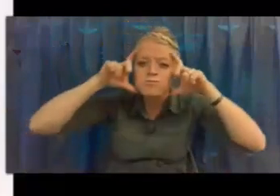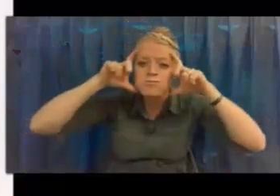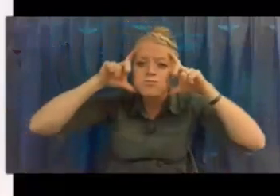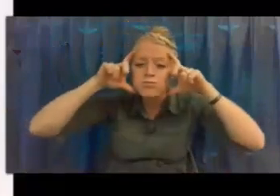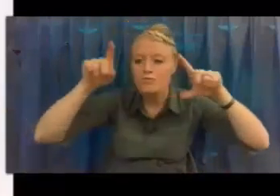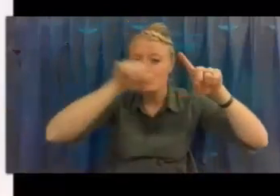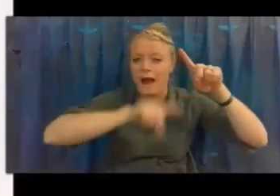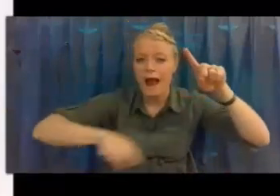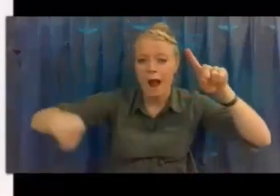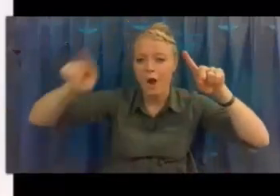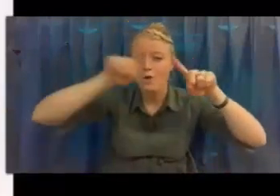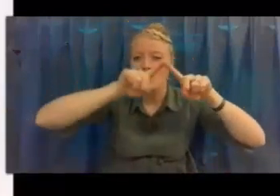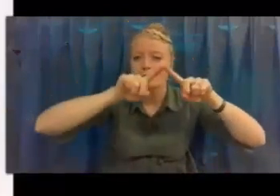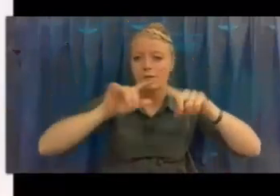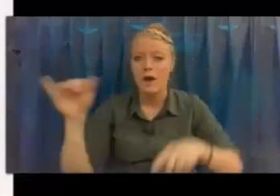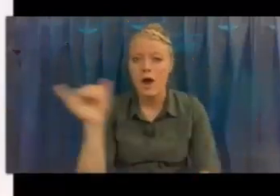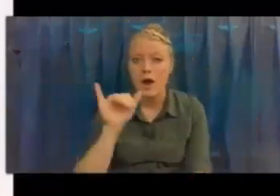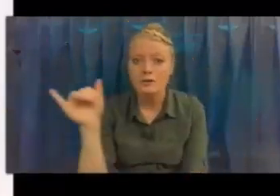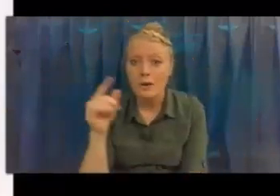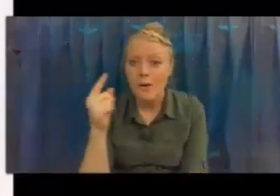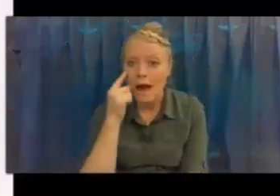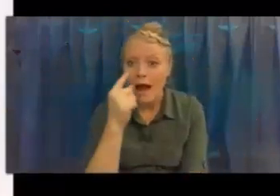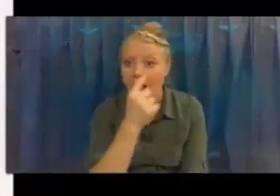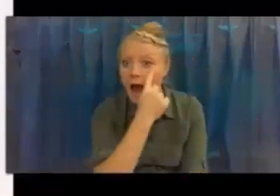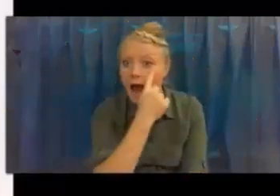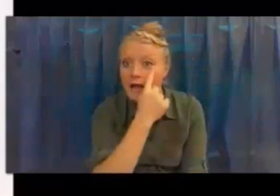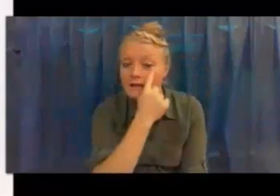not square, it's round.